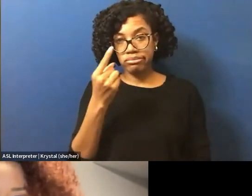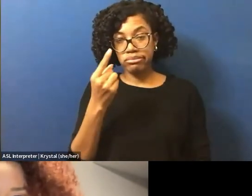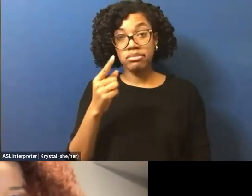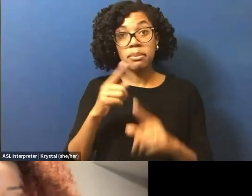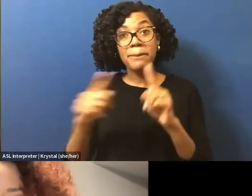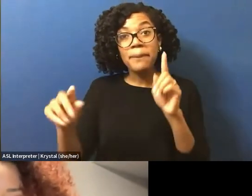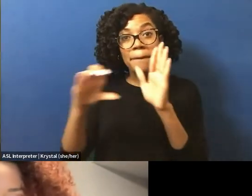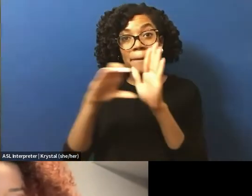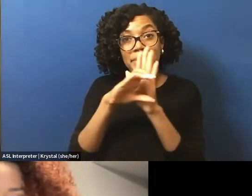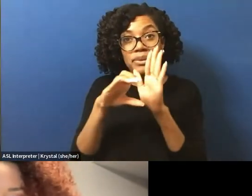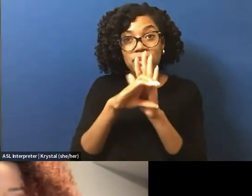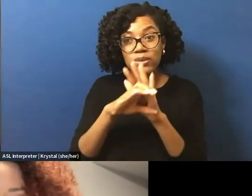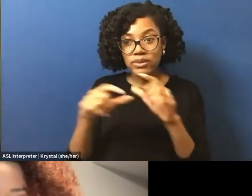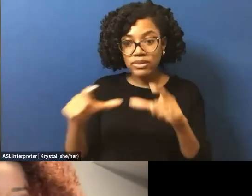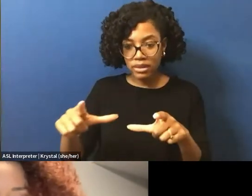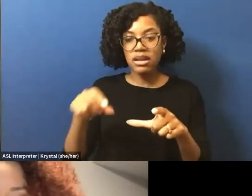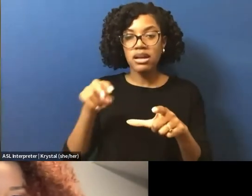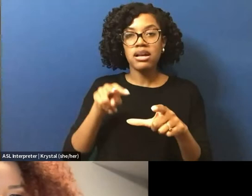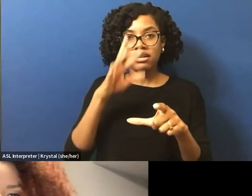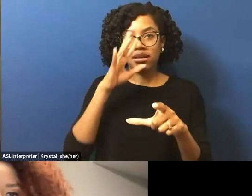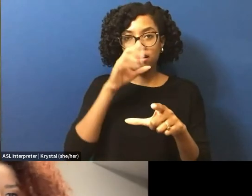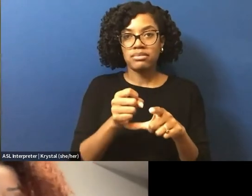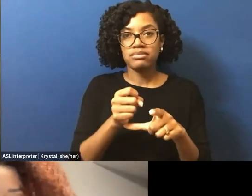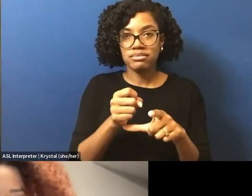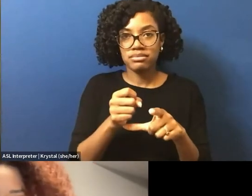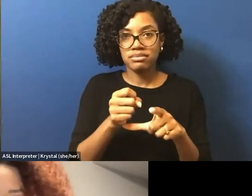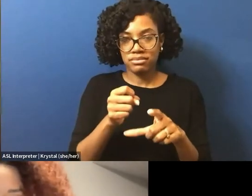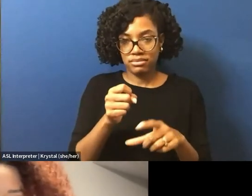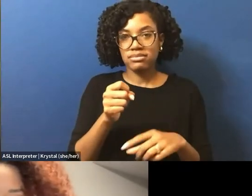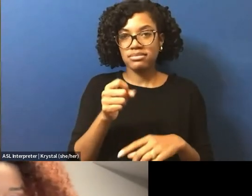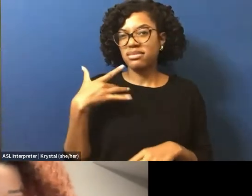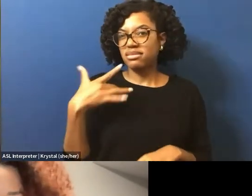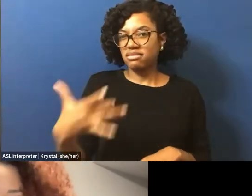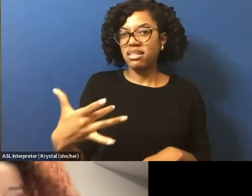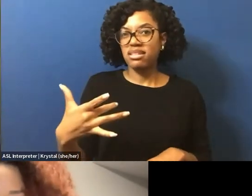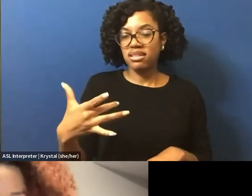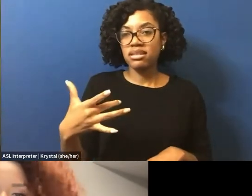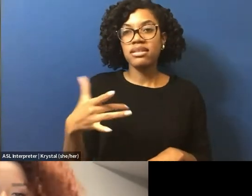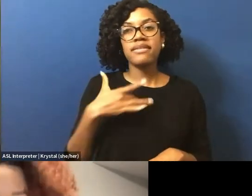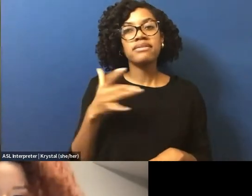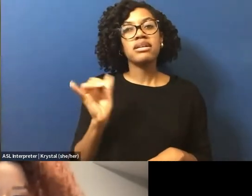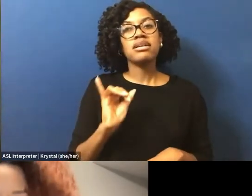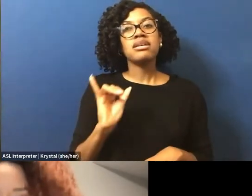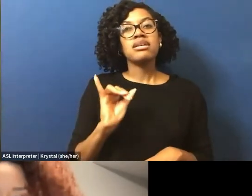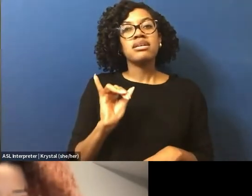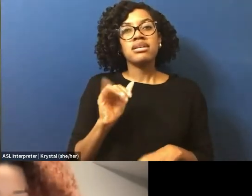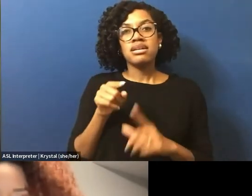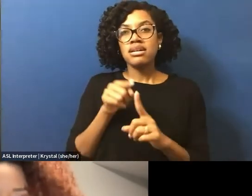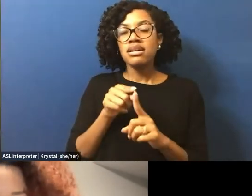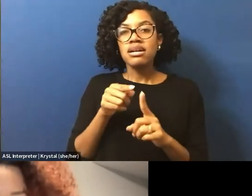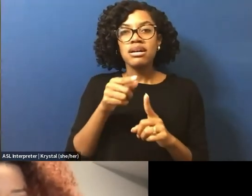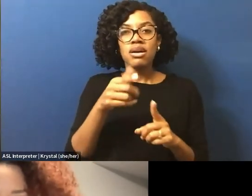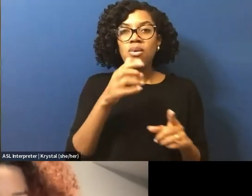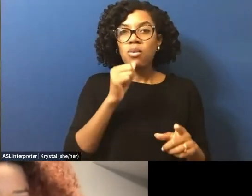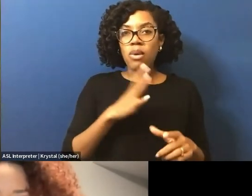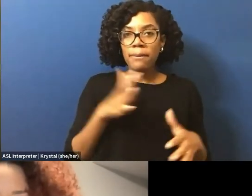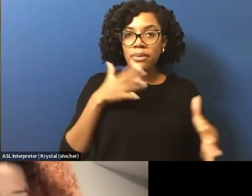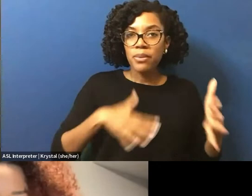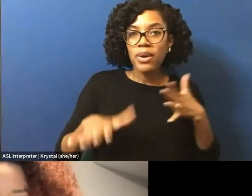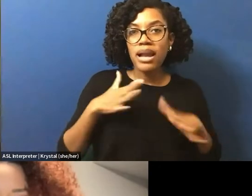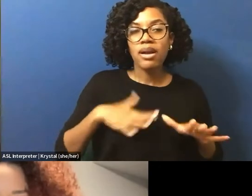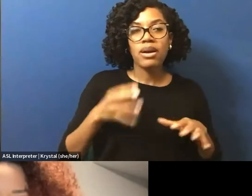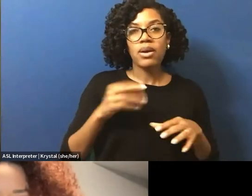that they made that also, you know, express a form of politics, right? By what the woman is wearing or what the woman is